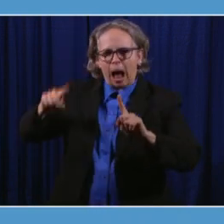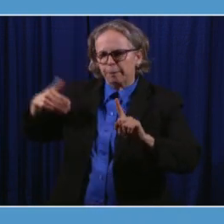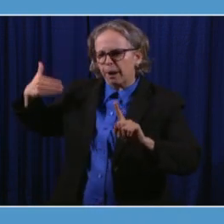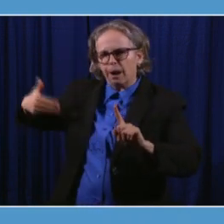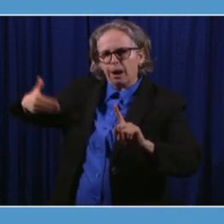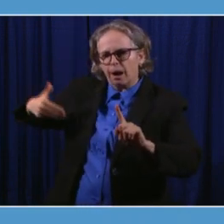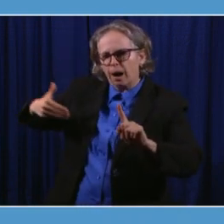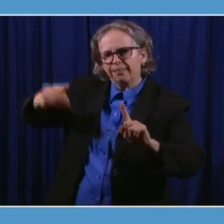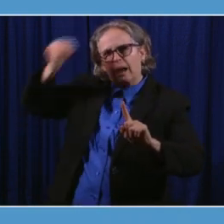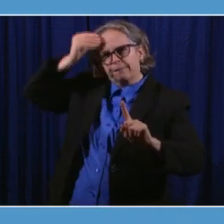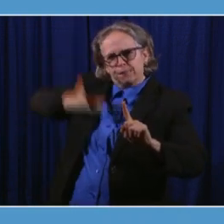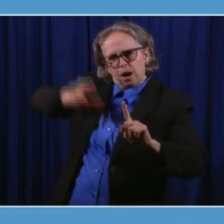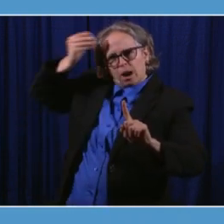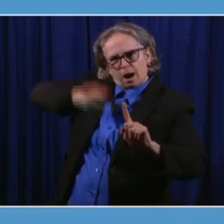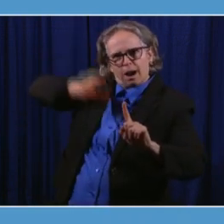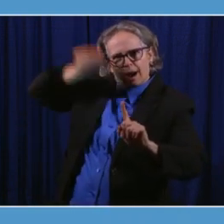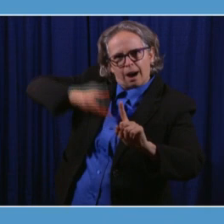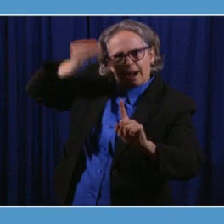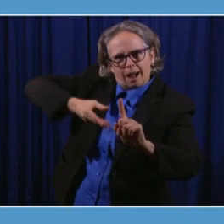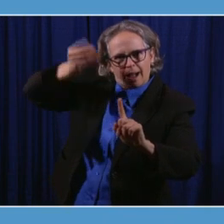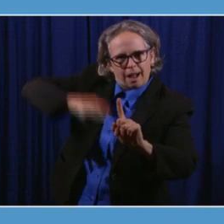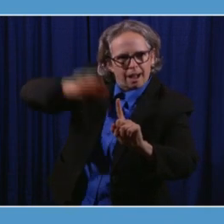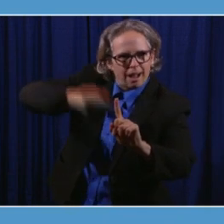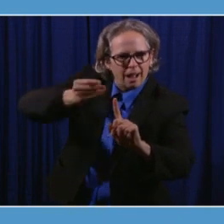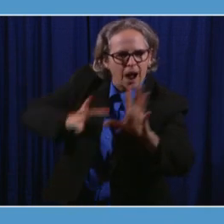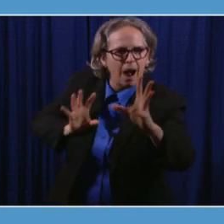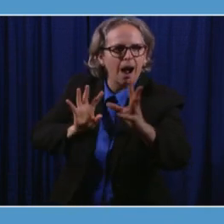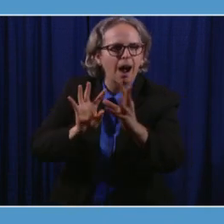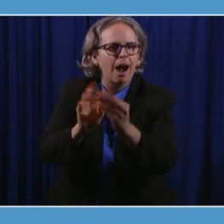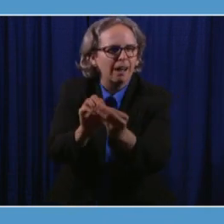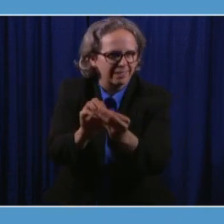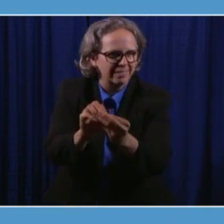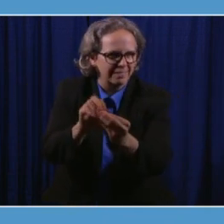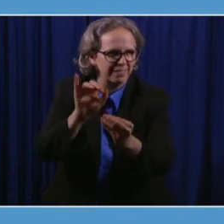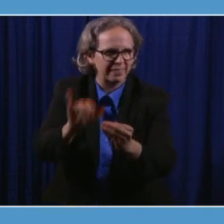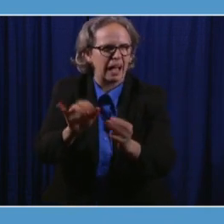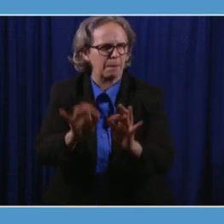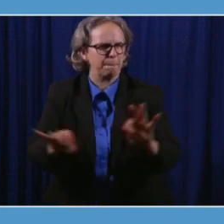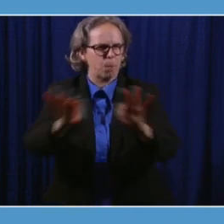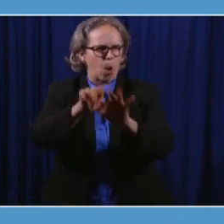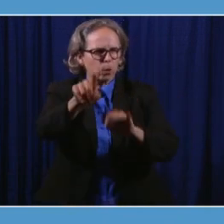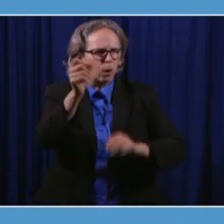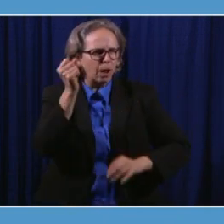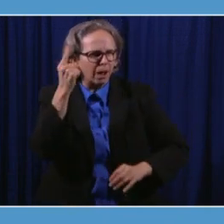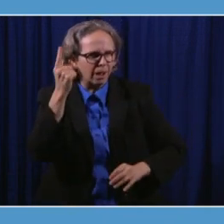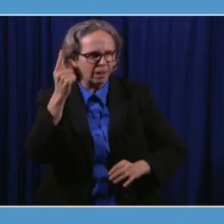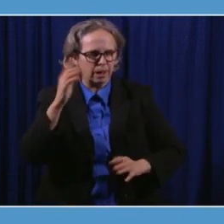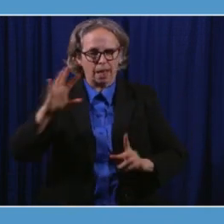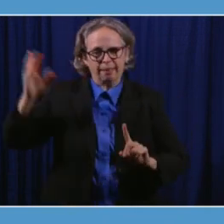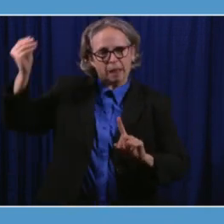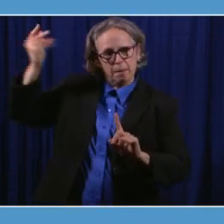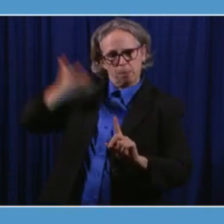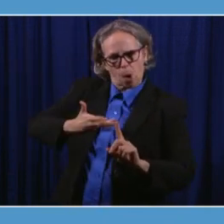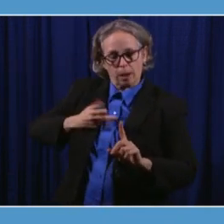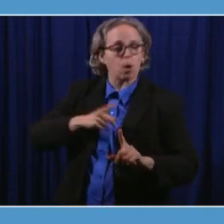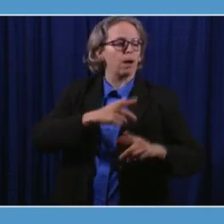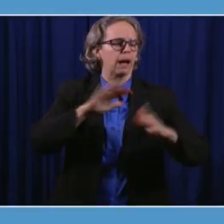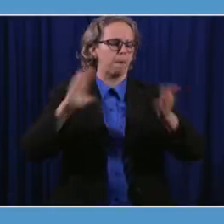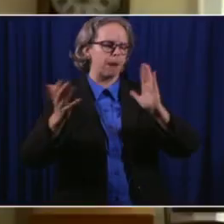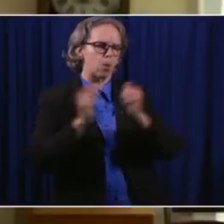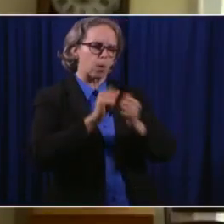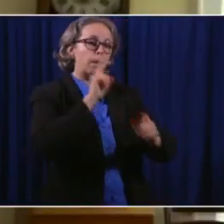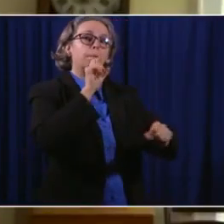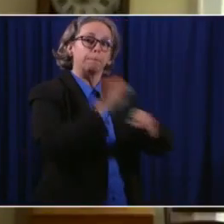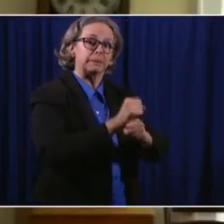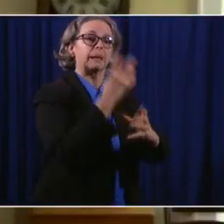what's reported in a 24-hour period. Key word is reported. Coroners have up to 6 months. It usually does not take